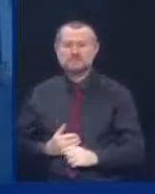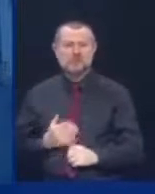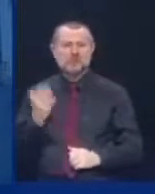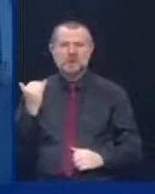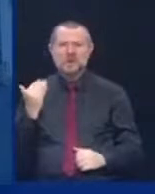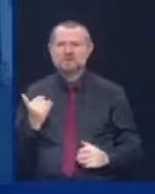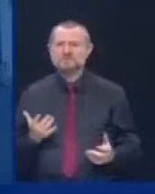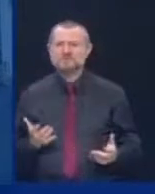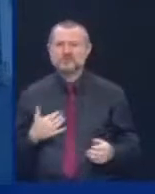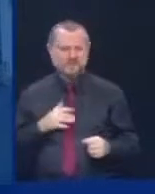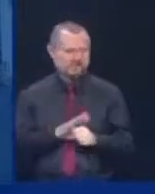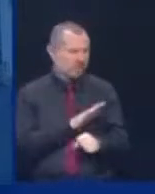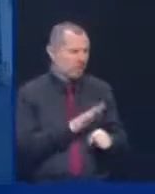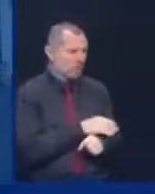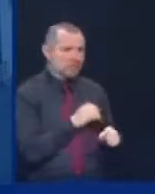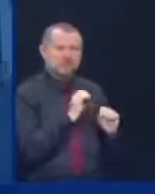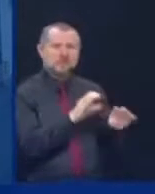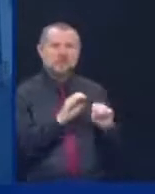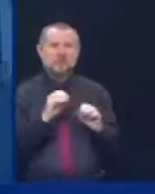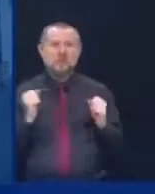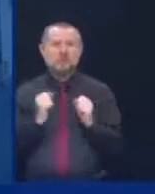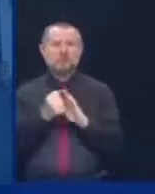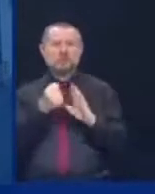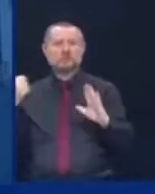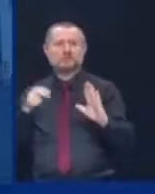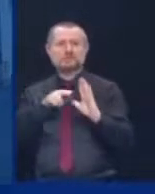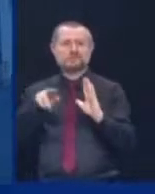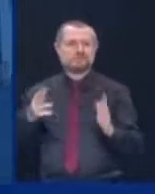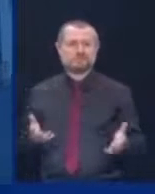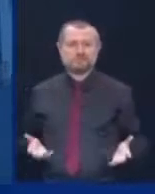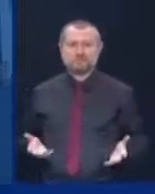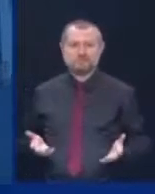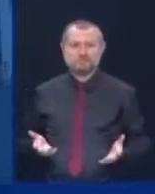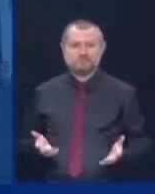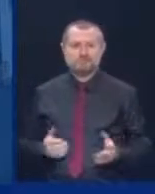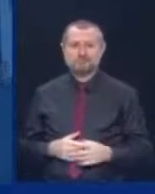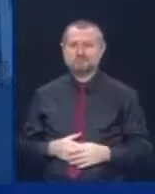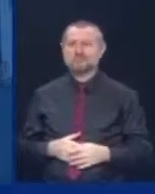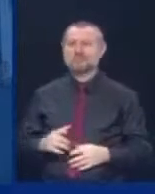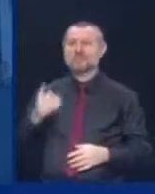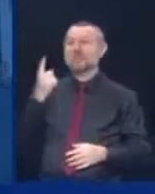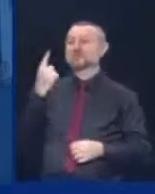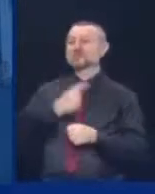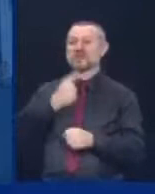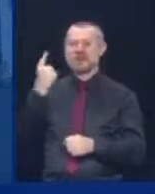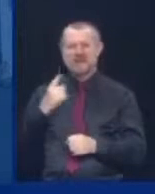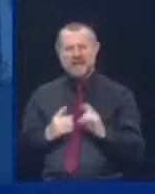of space. 800 people died on one day.